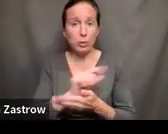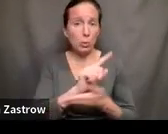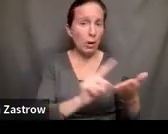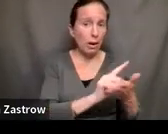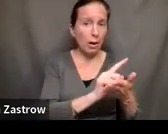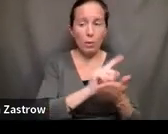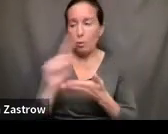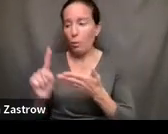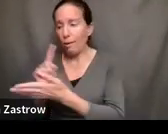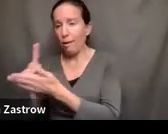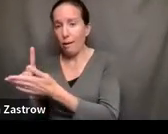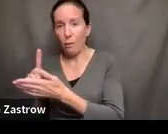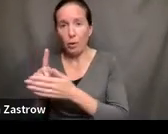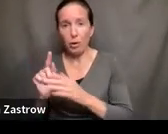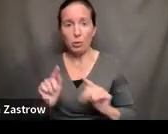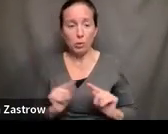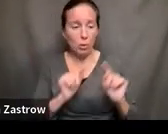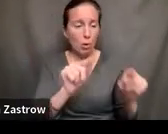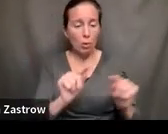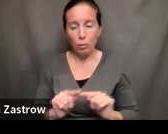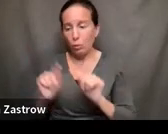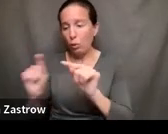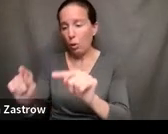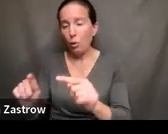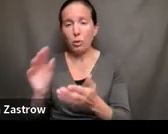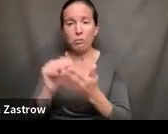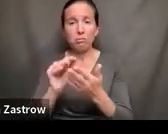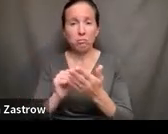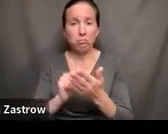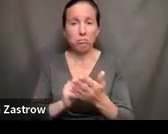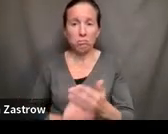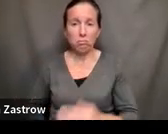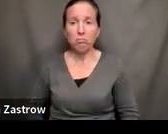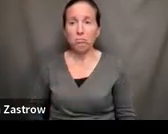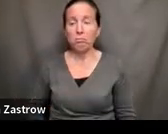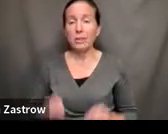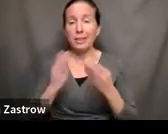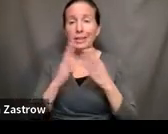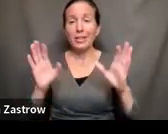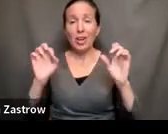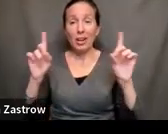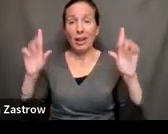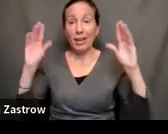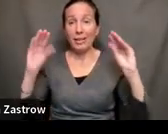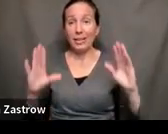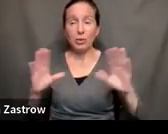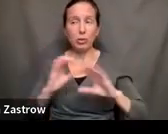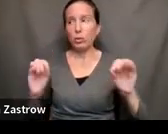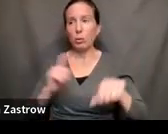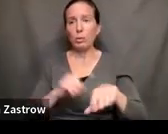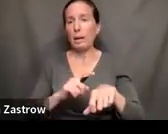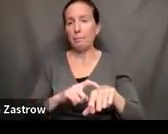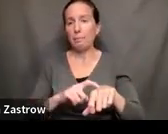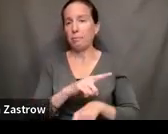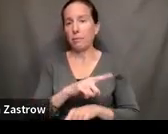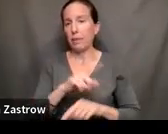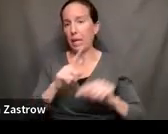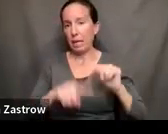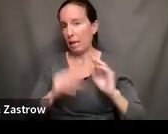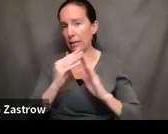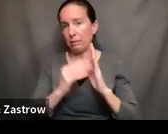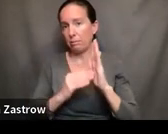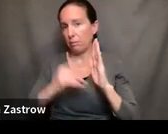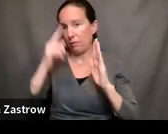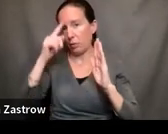But there has to be some time when you can go in and take data. The gen ed teachers probably are not going to take data for you,